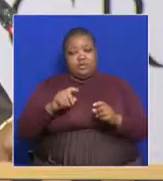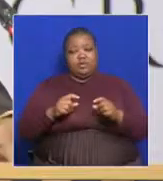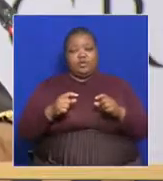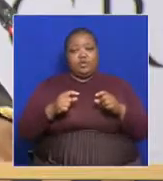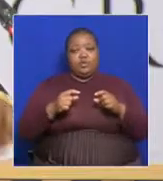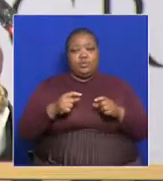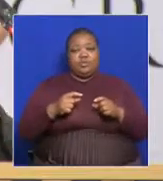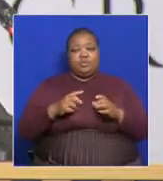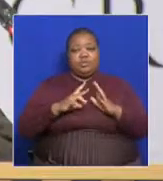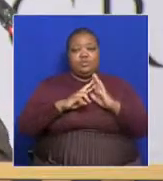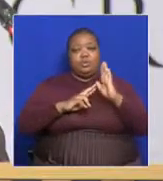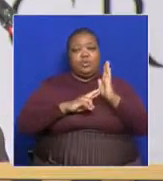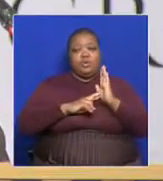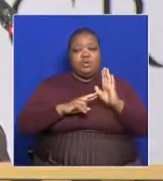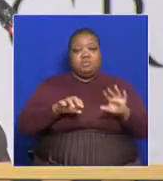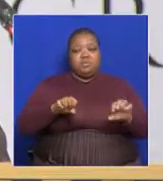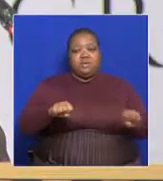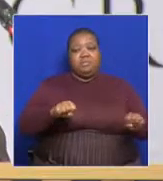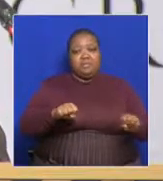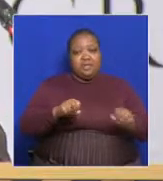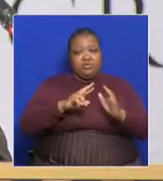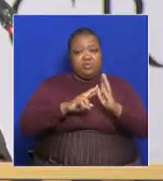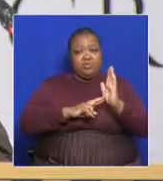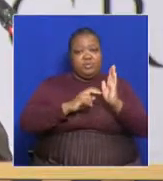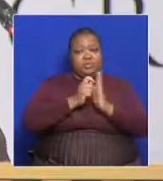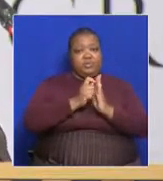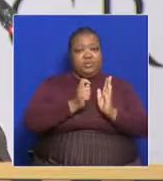I see they did leave a little prematurely.